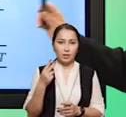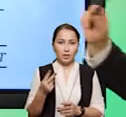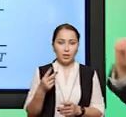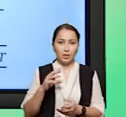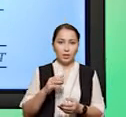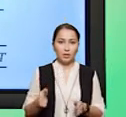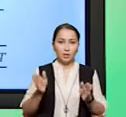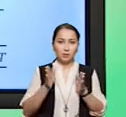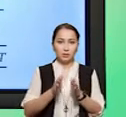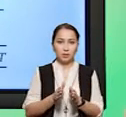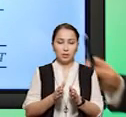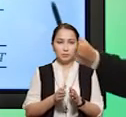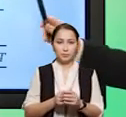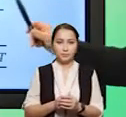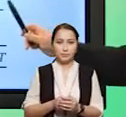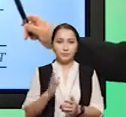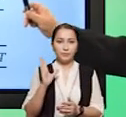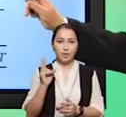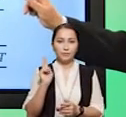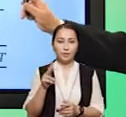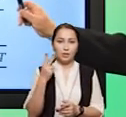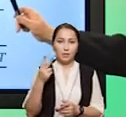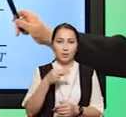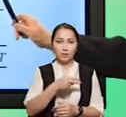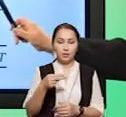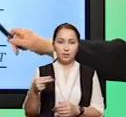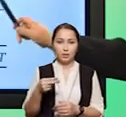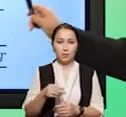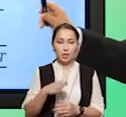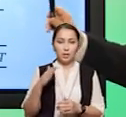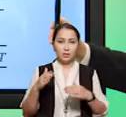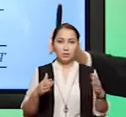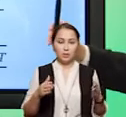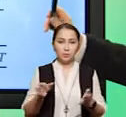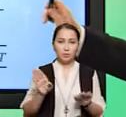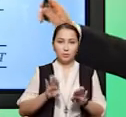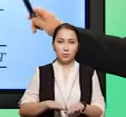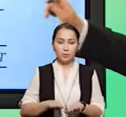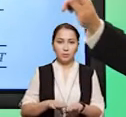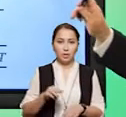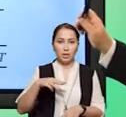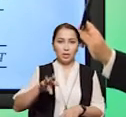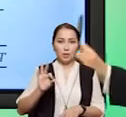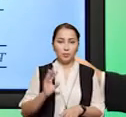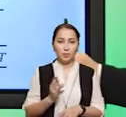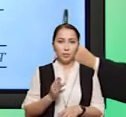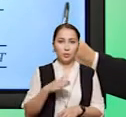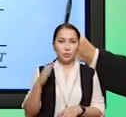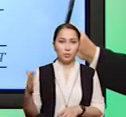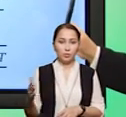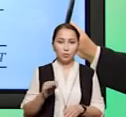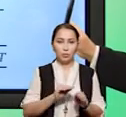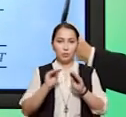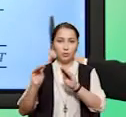Ikkilar qisqarib ketadi. V kvadratni tenglikni chap tomonida qoldirib, m0 ni esa o'ng